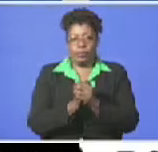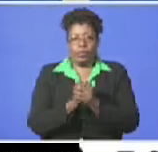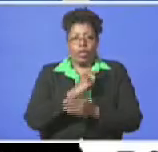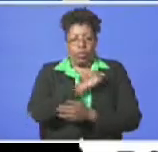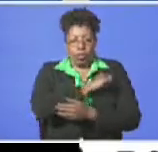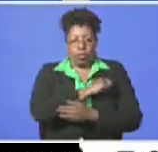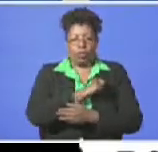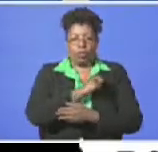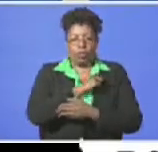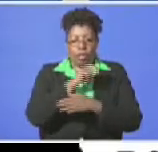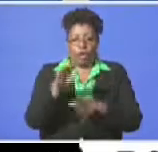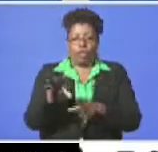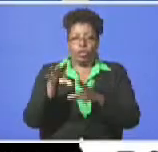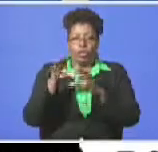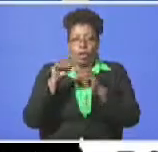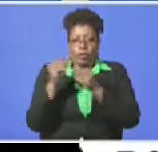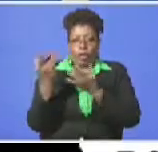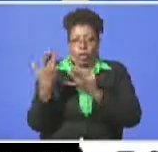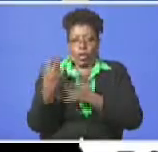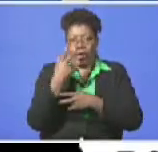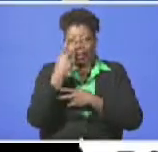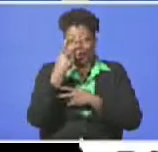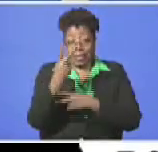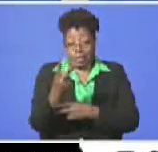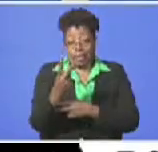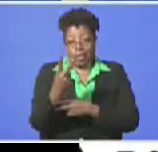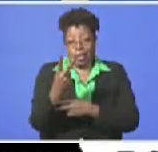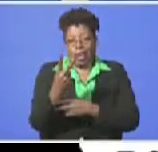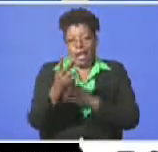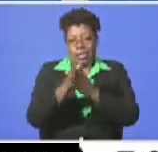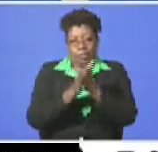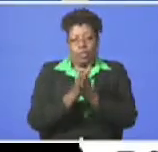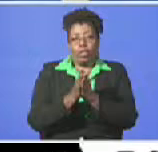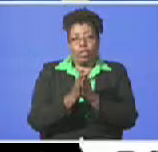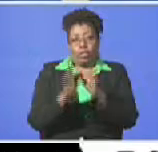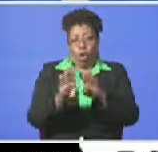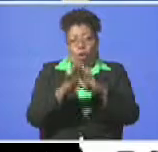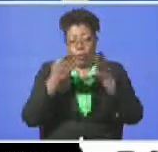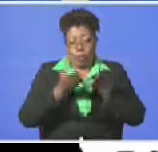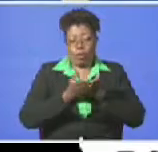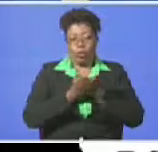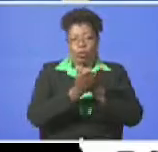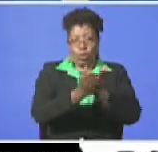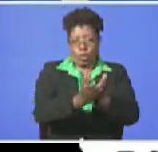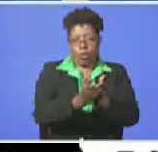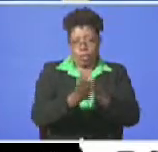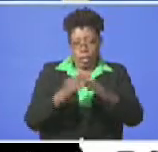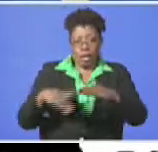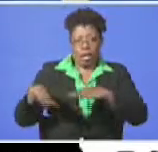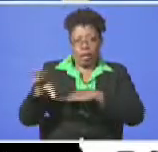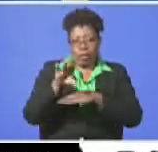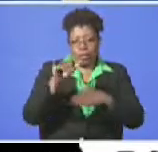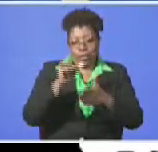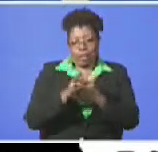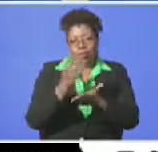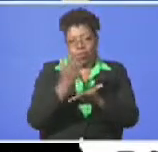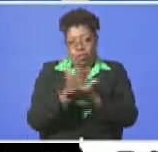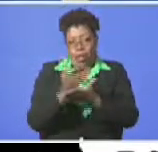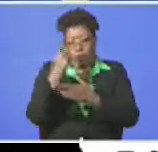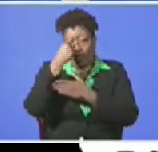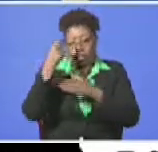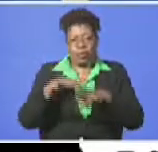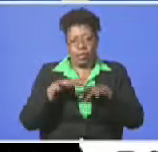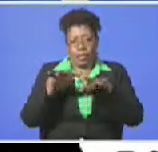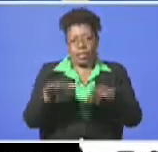Well, tourism officials adopting a wait-and-see approach as they anticipate the reopening of the cruise sector, which is now at a standstill due to the